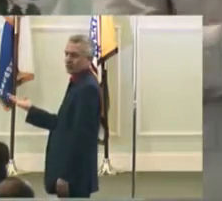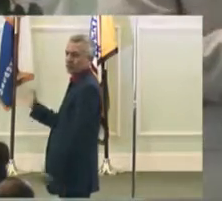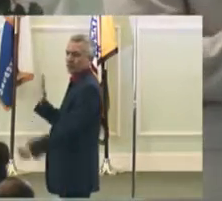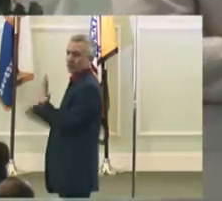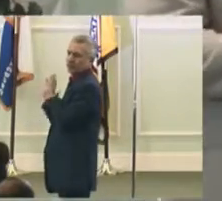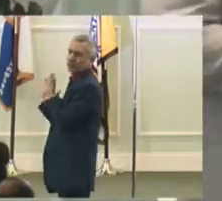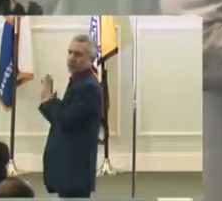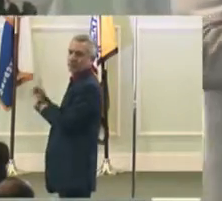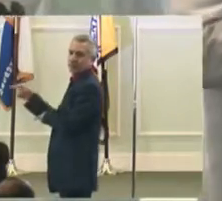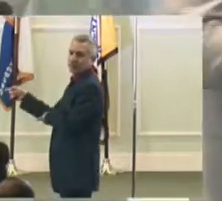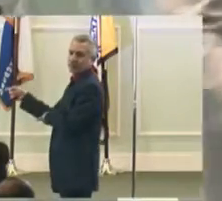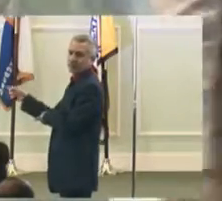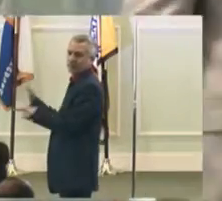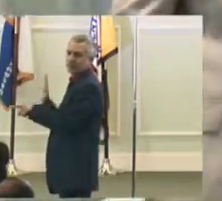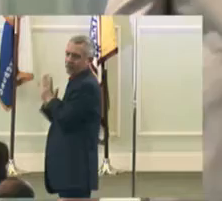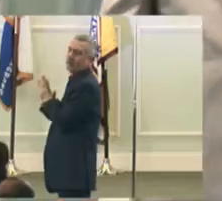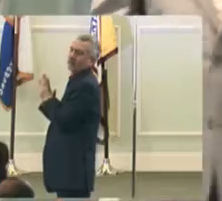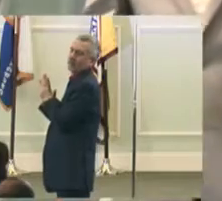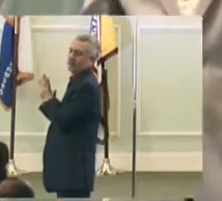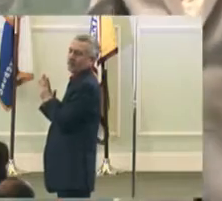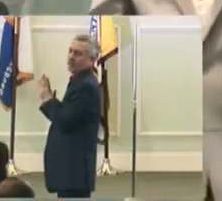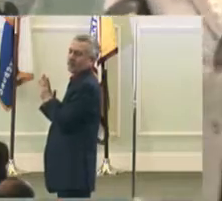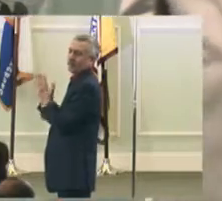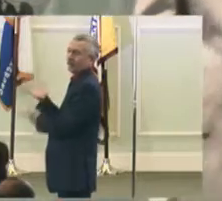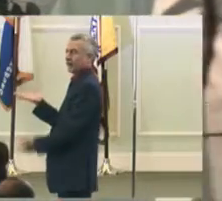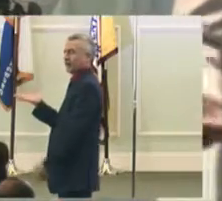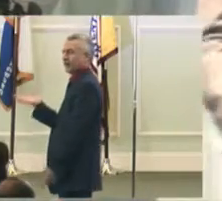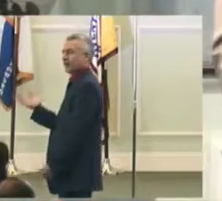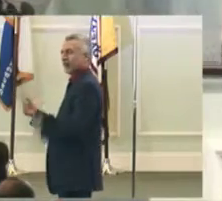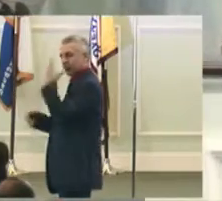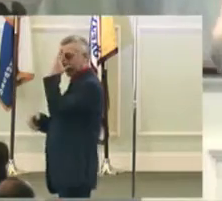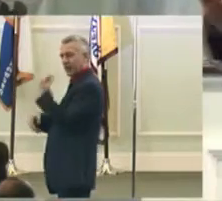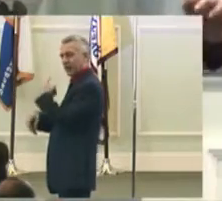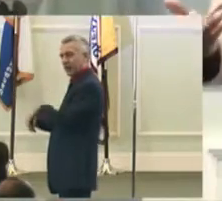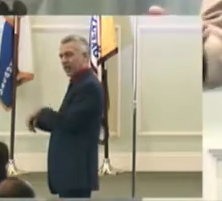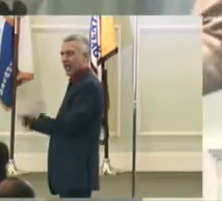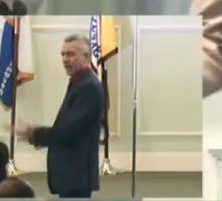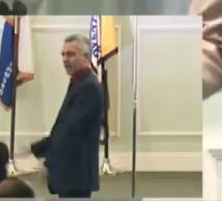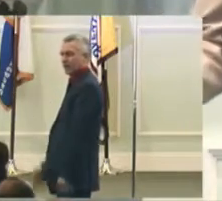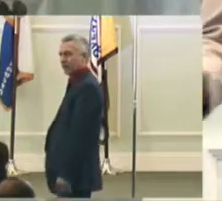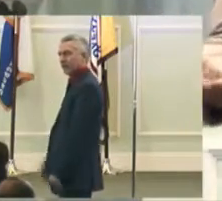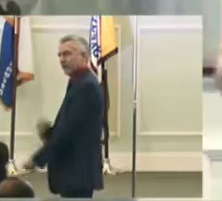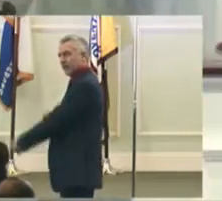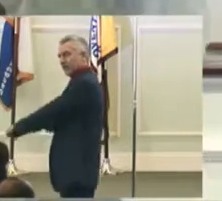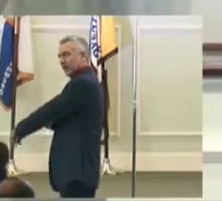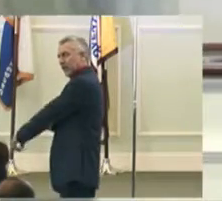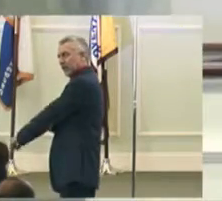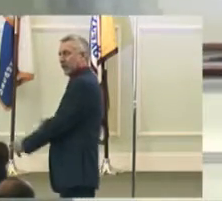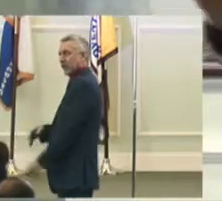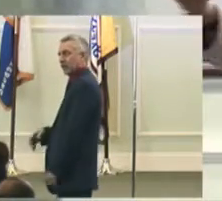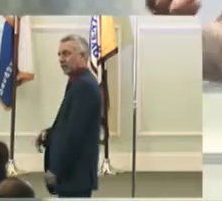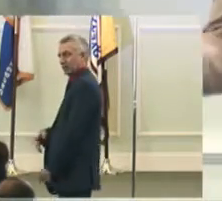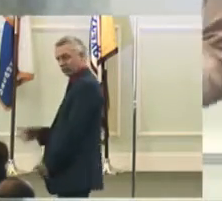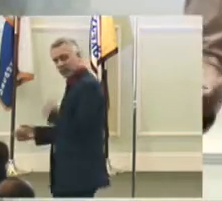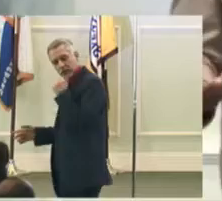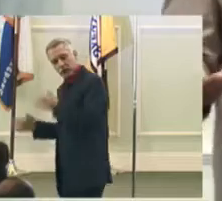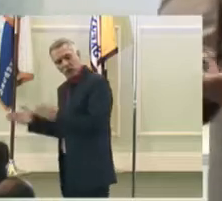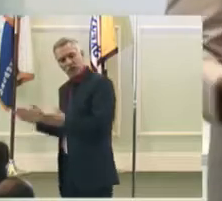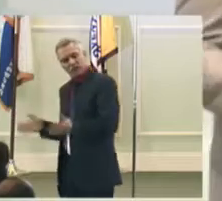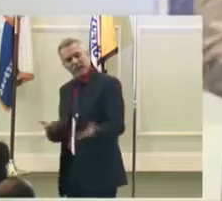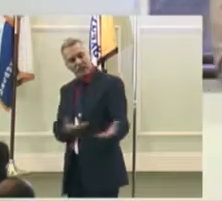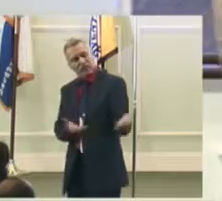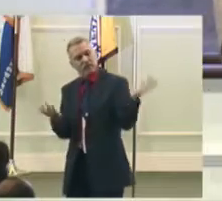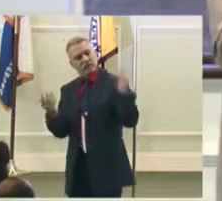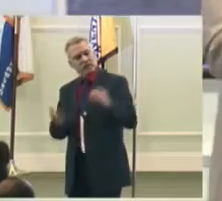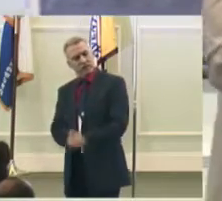Why are you bugging me? You know, my kids are asleep. We're asleep. It's nighttime. You knew you had a friend coming. Why didn't you prepare? Anybody ever thought like that?